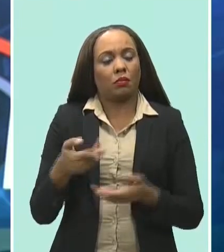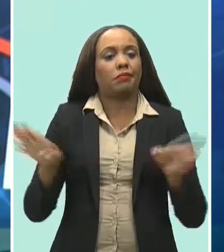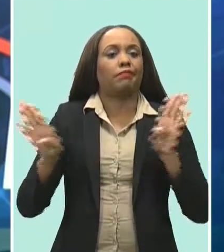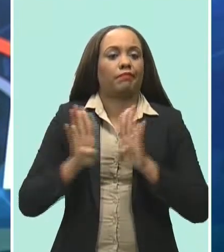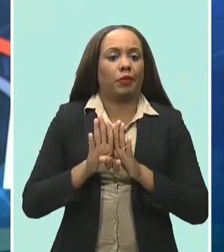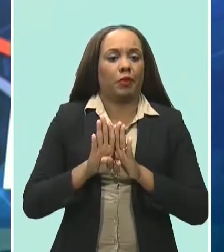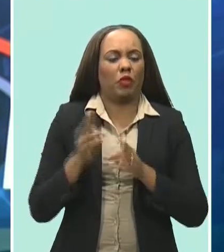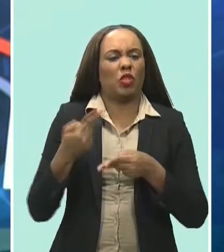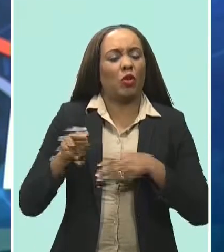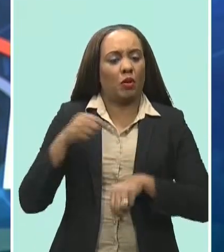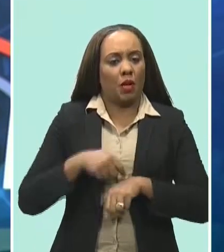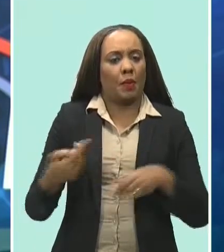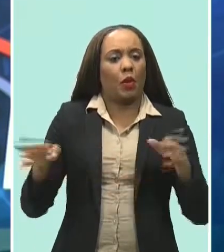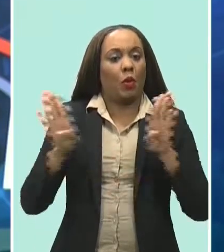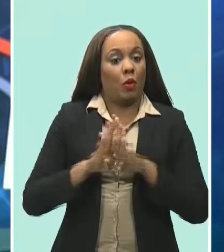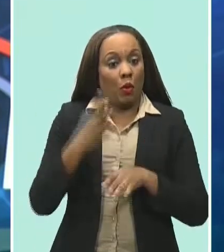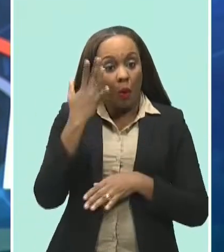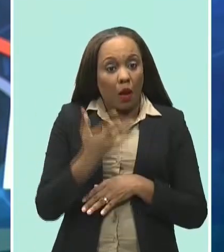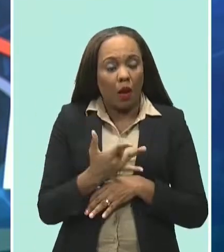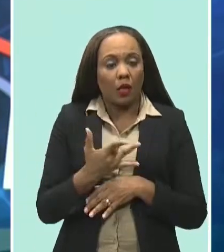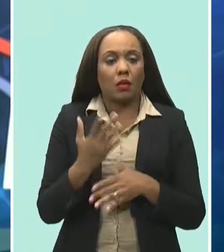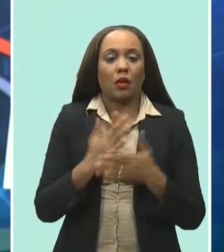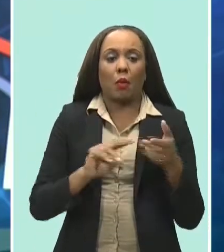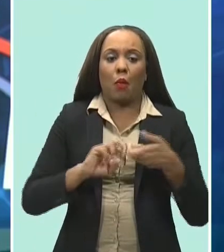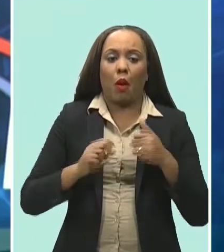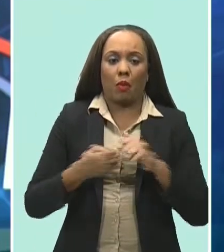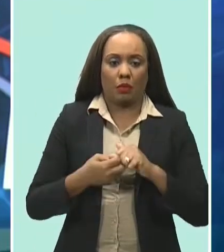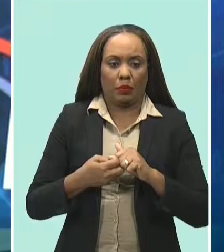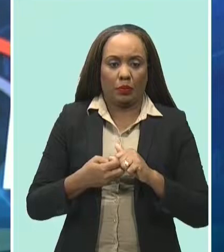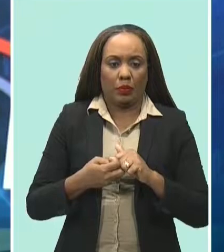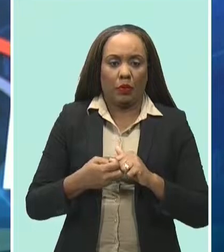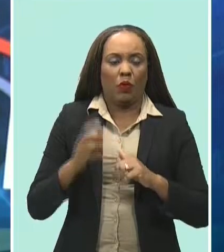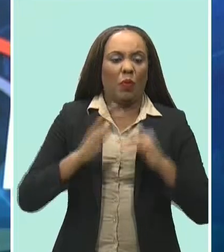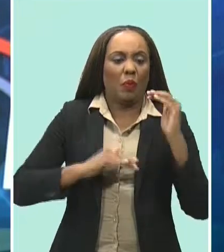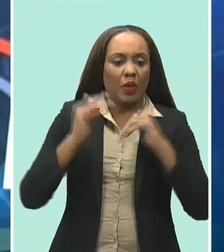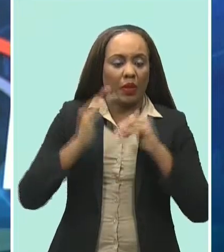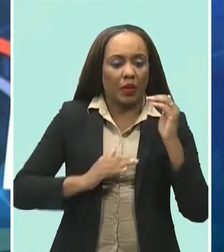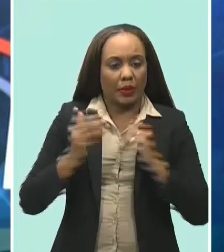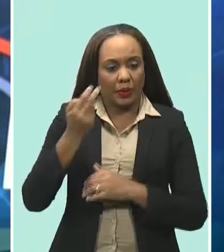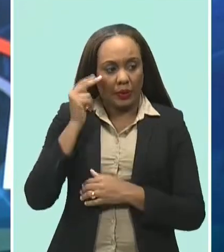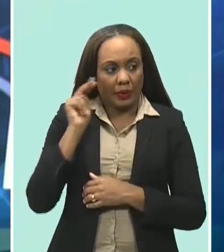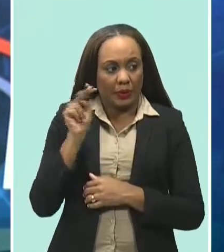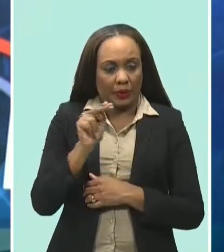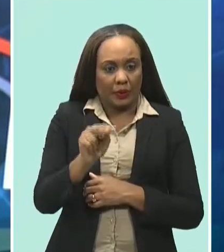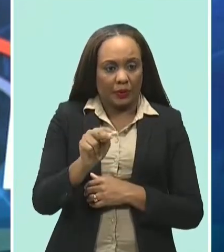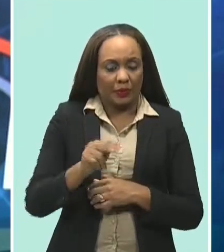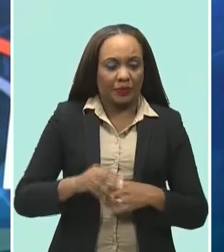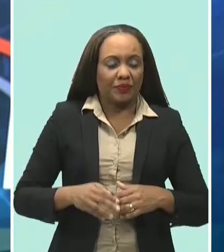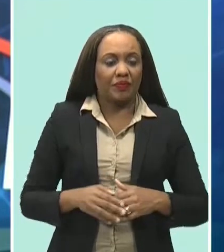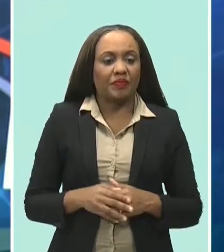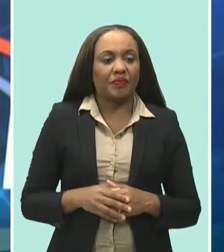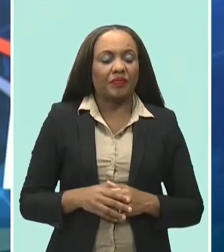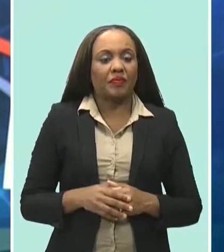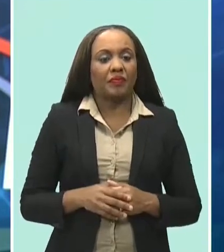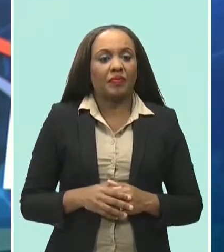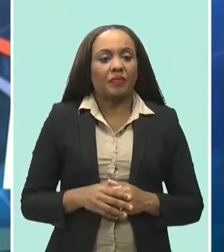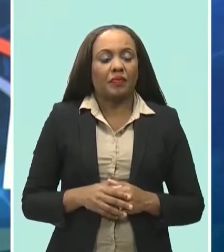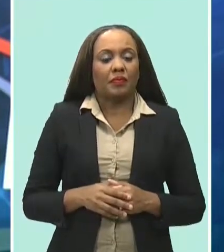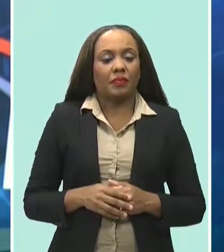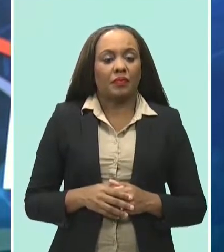the Education Ministry works to resolve a number of issues plaguing that institution. We get the details in this report from Aaliyah